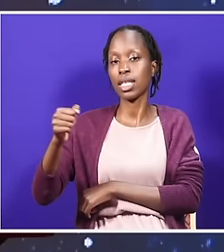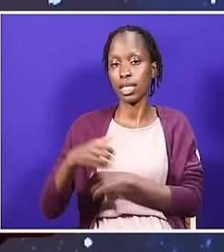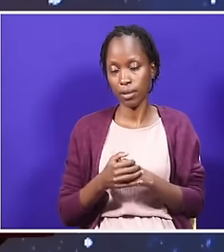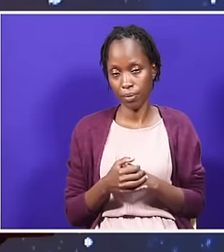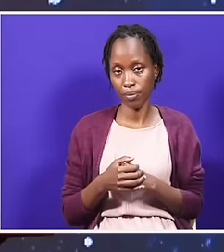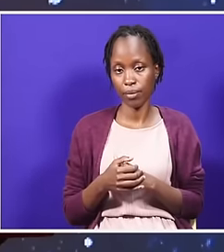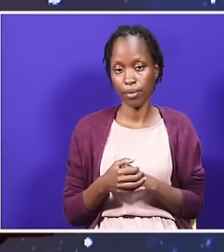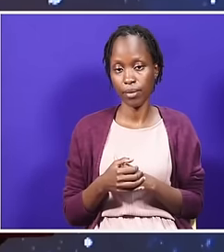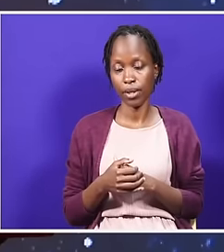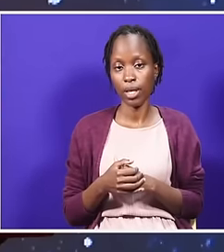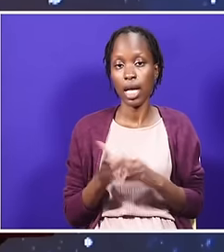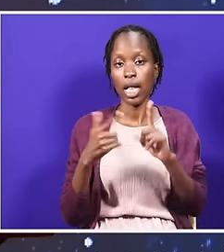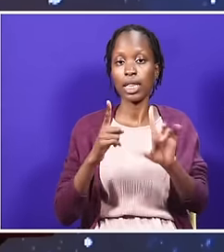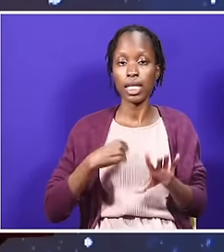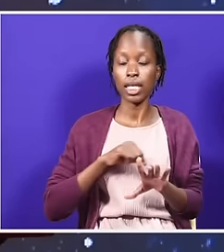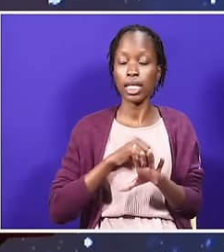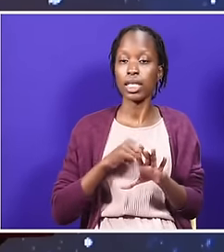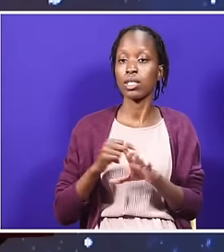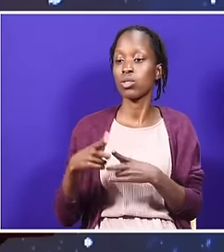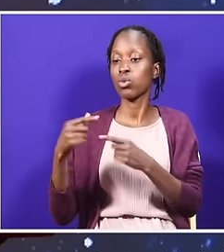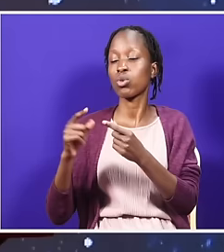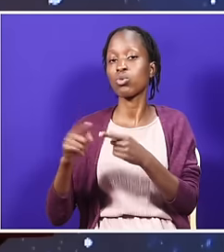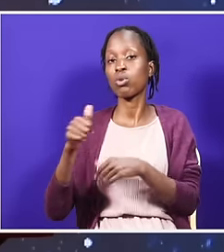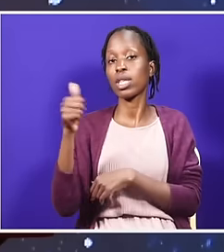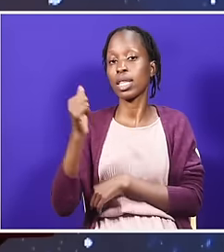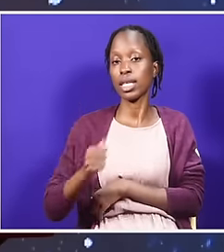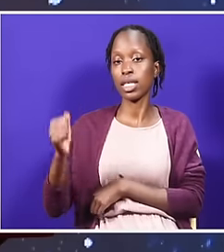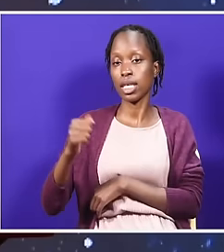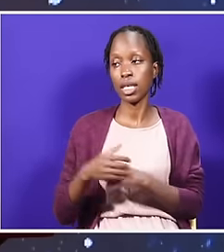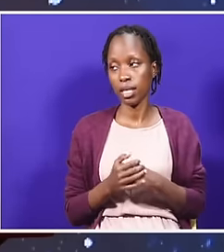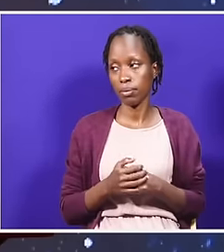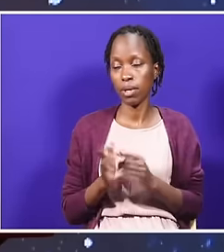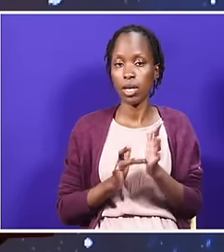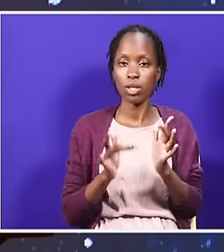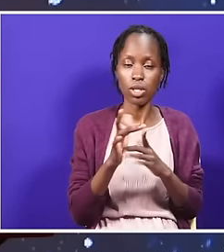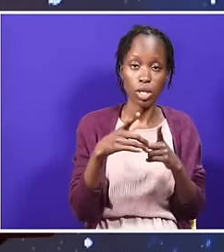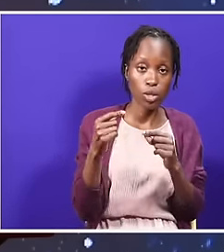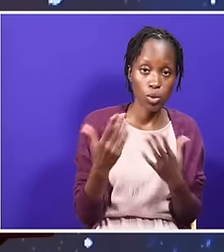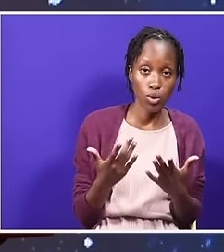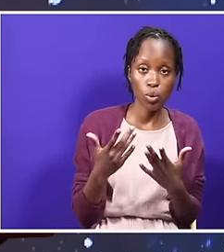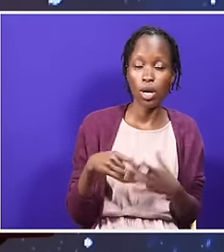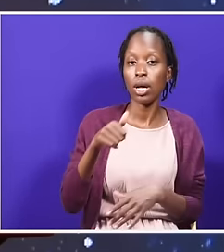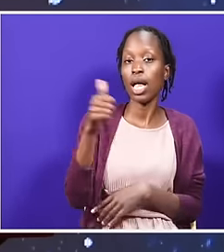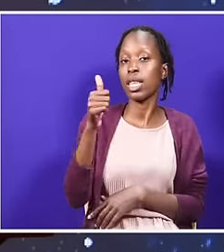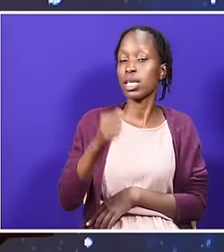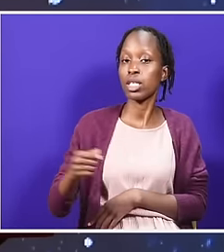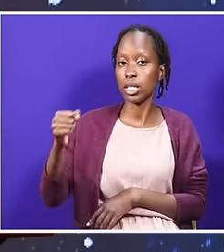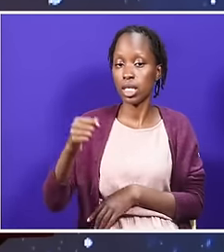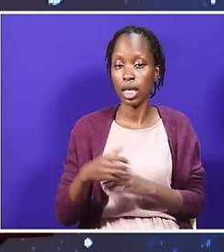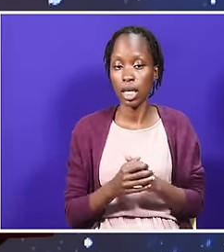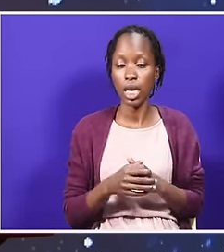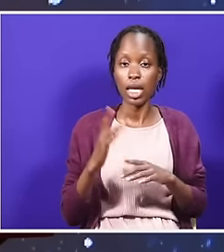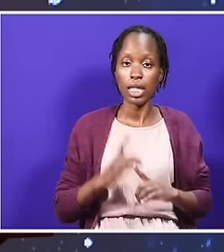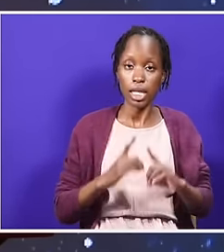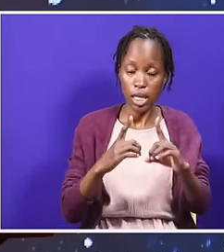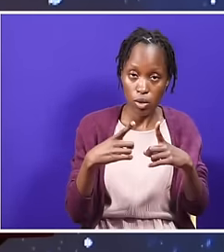side. Remember that. Let us go over to the other side. Where was Jesus going? To the other side. Where